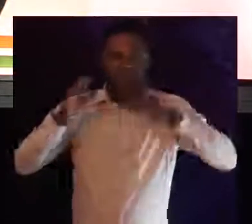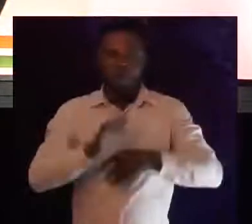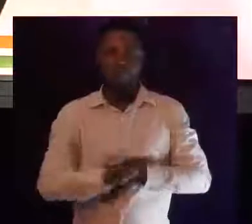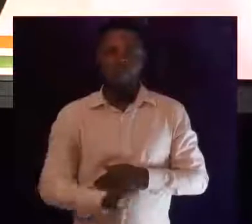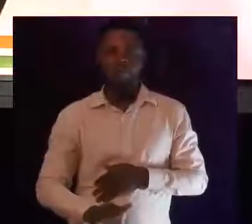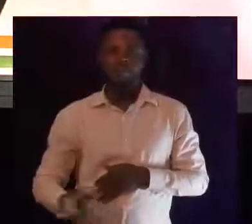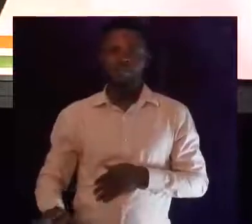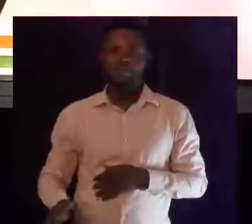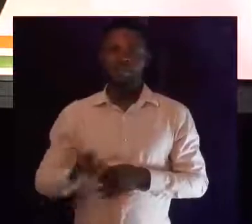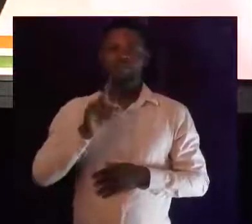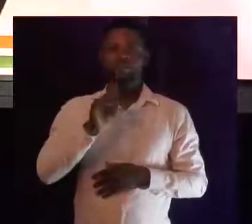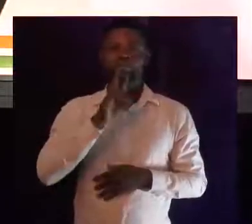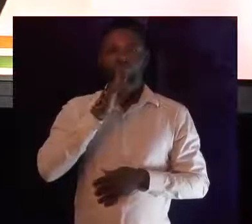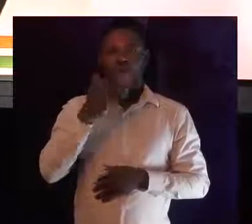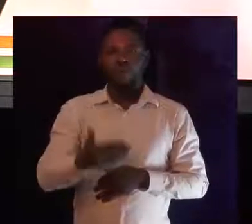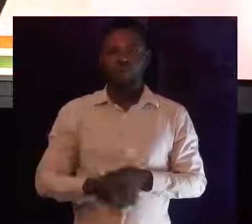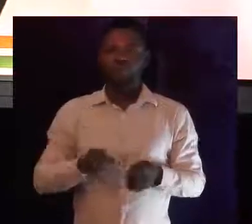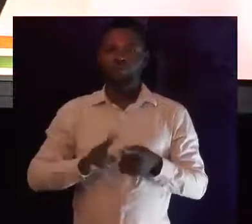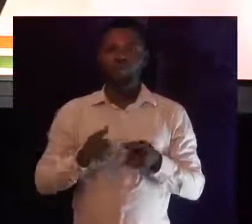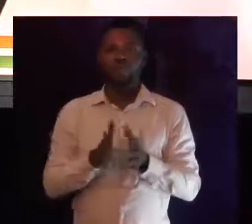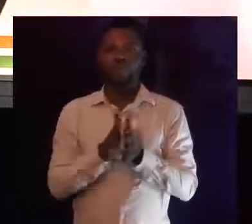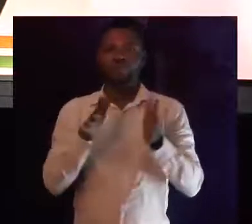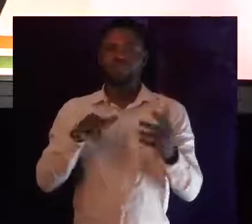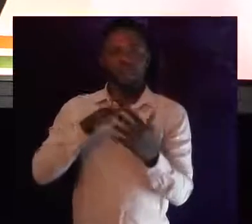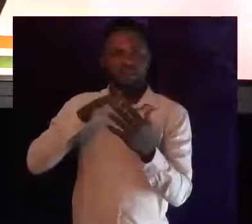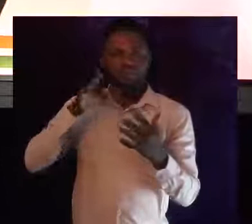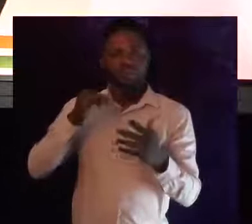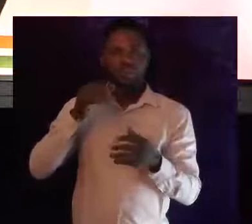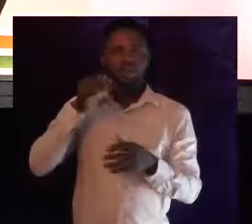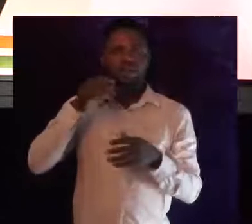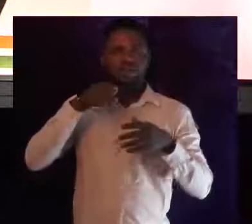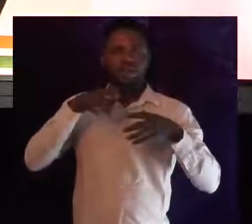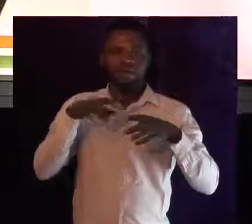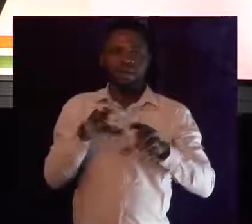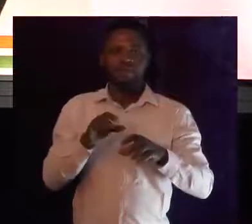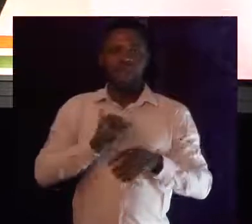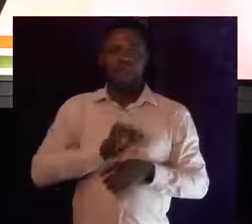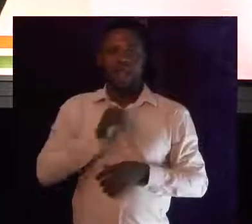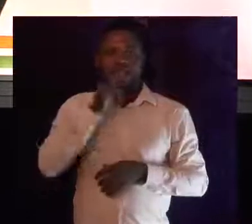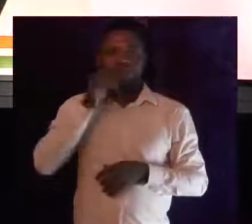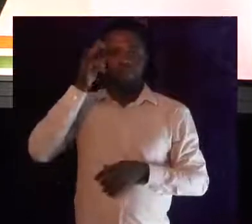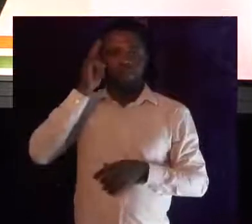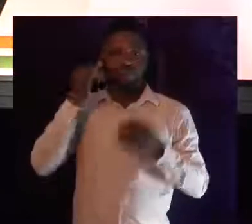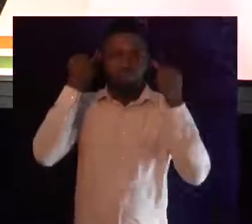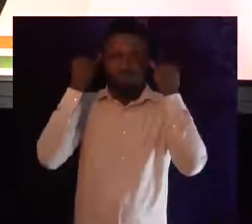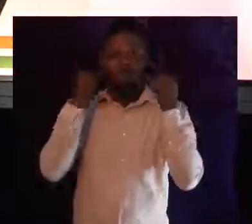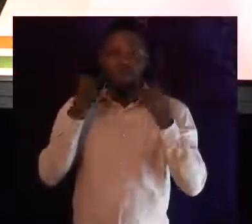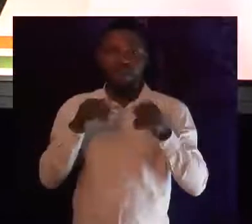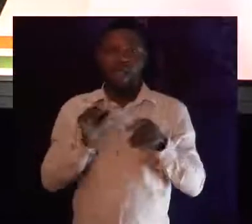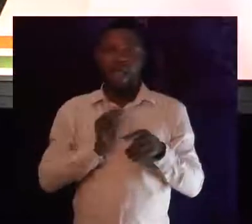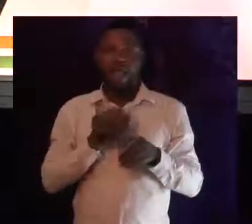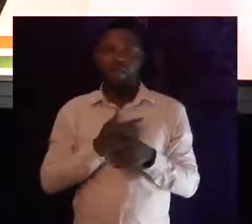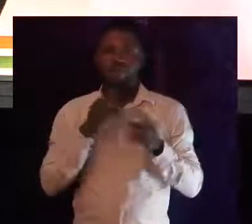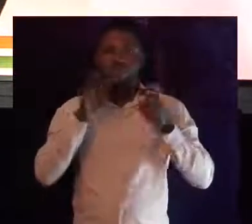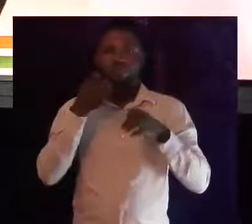Hello, puppies! You are welcome to General Studies class. I am Uncle Popo.